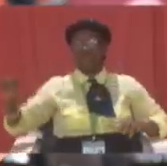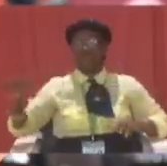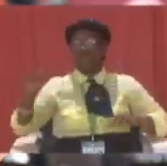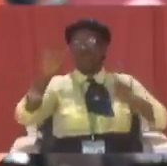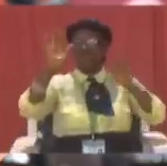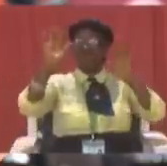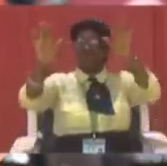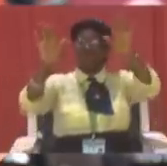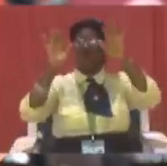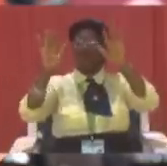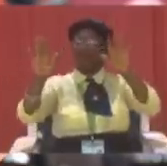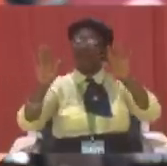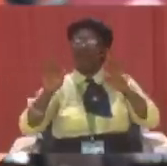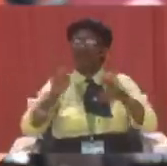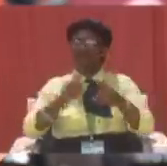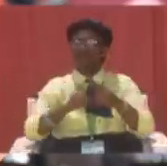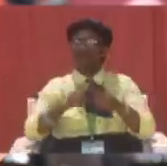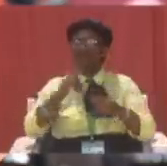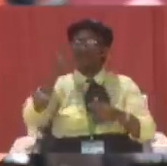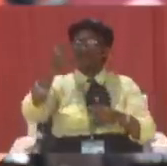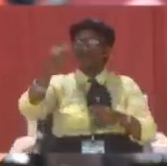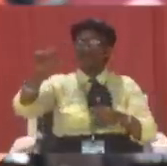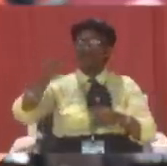And then finally,